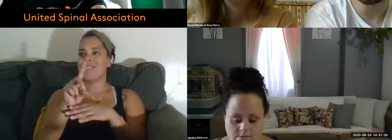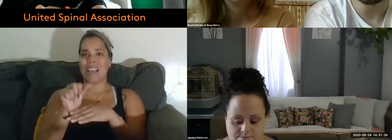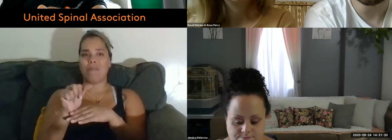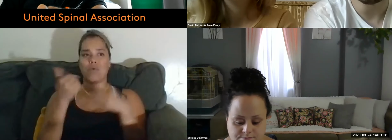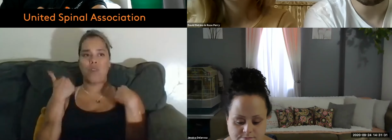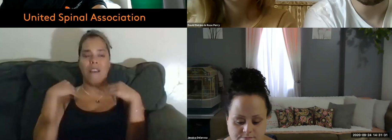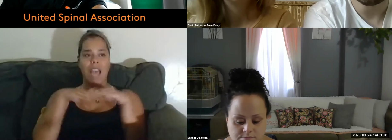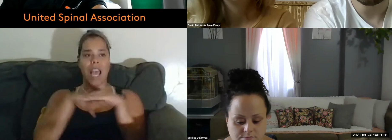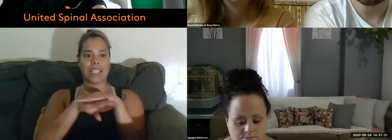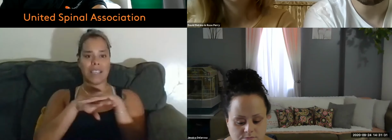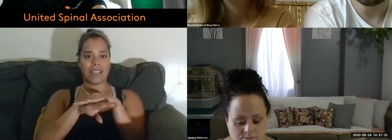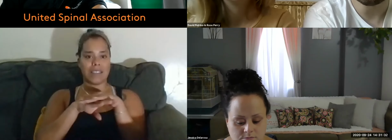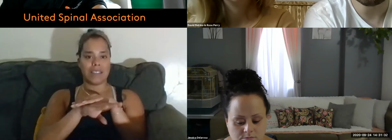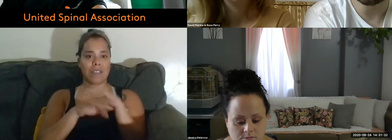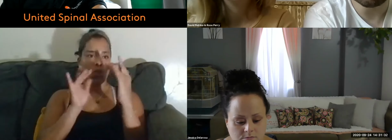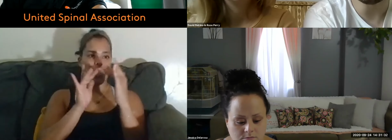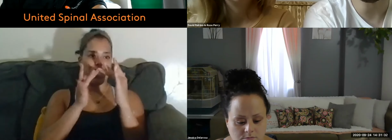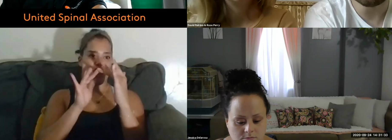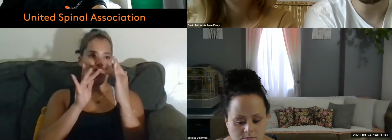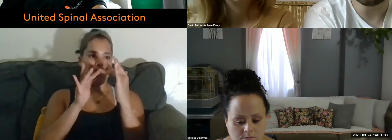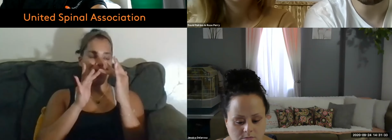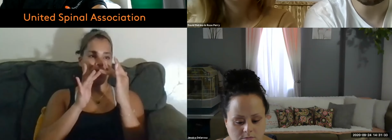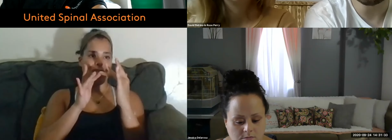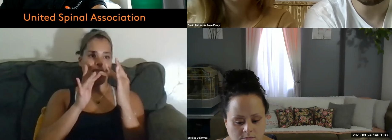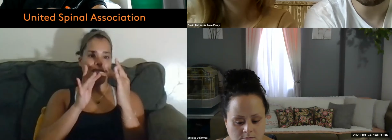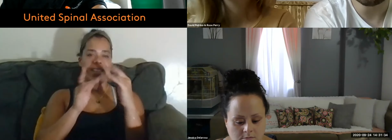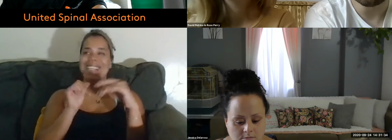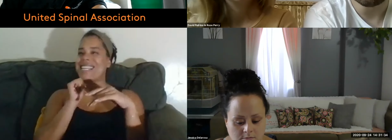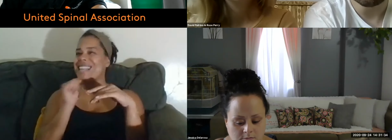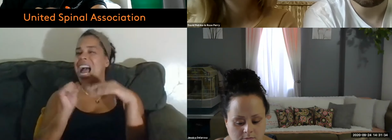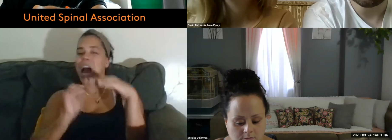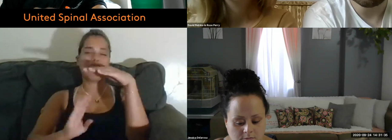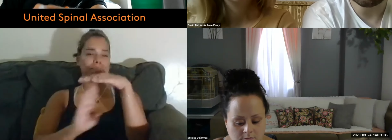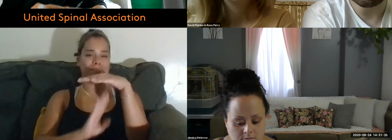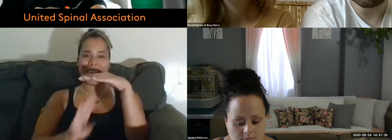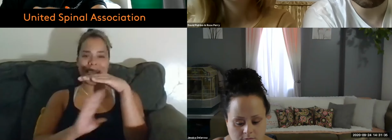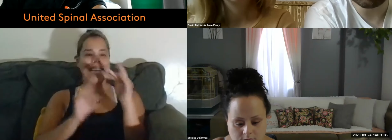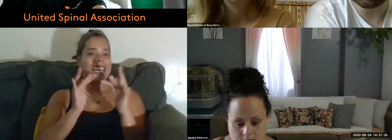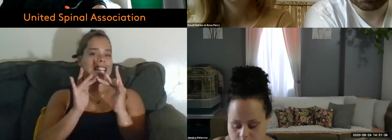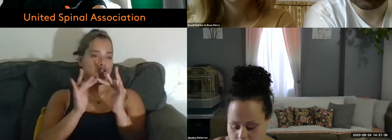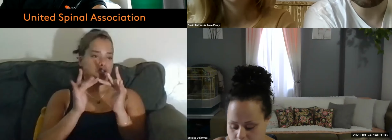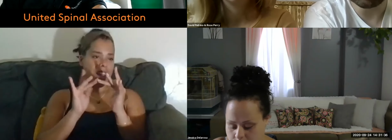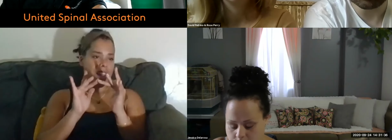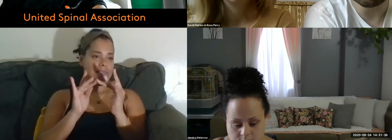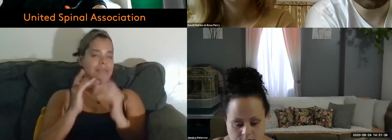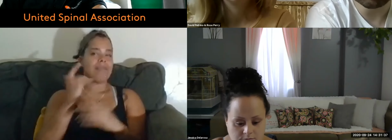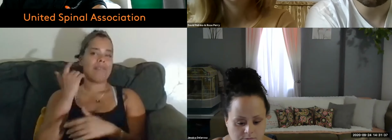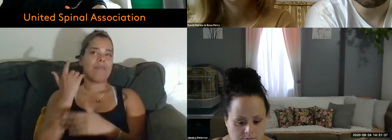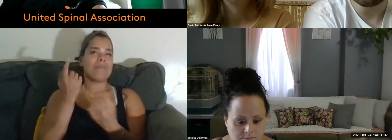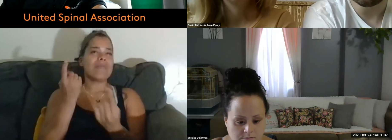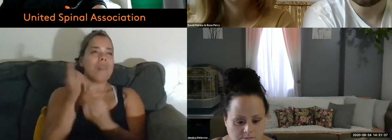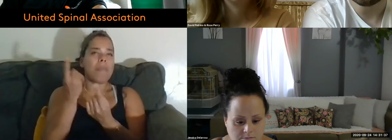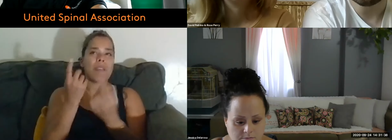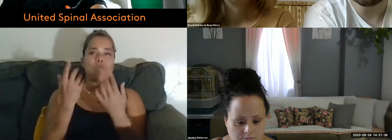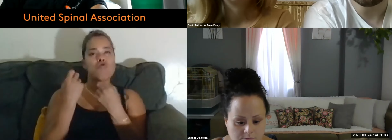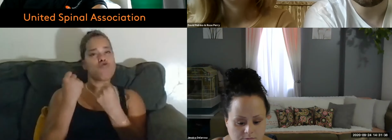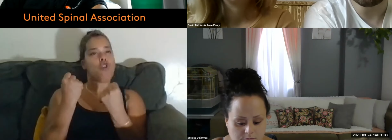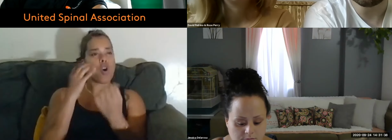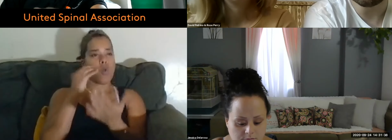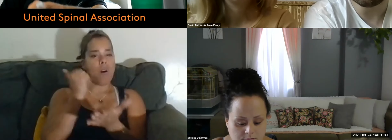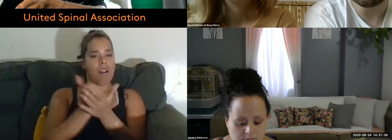just, your basic internet, but something that's going to get them by, because